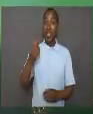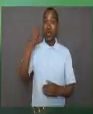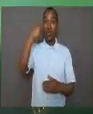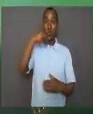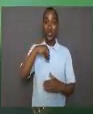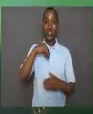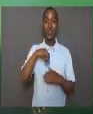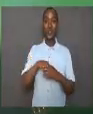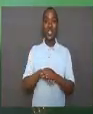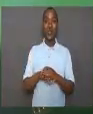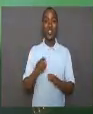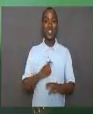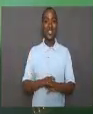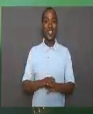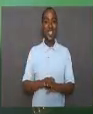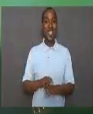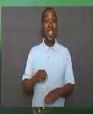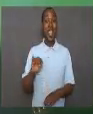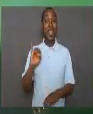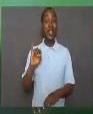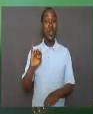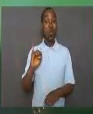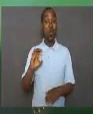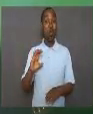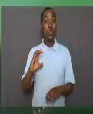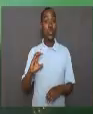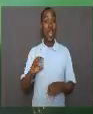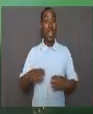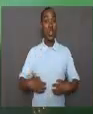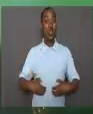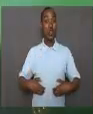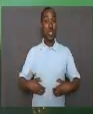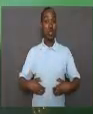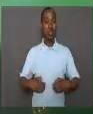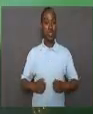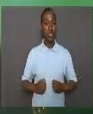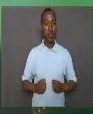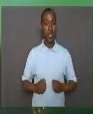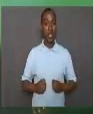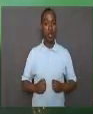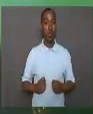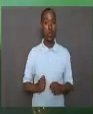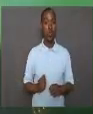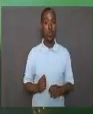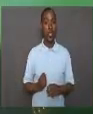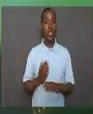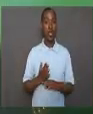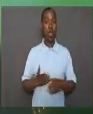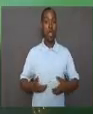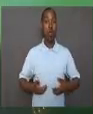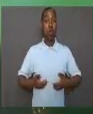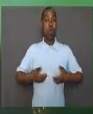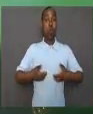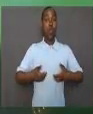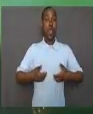the intercostal muscles contract. They pull the ribs upwards